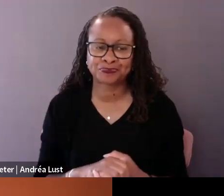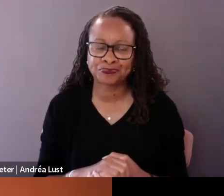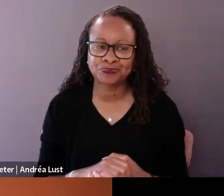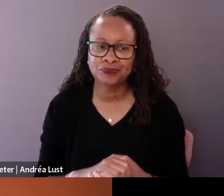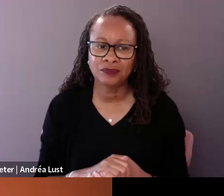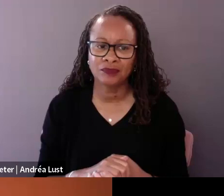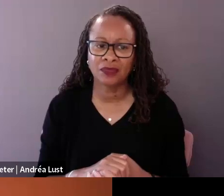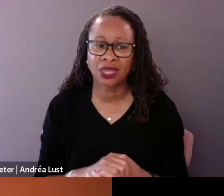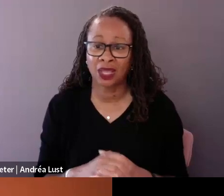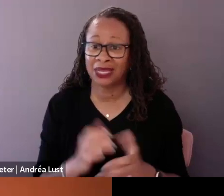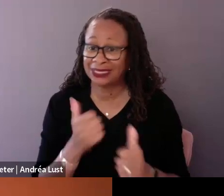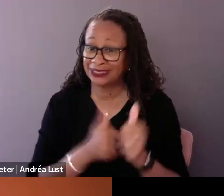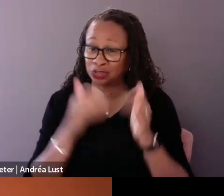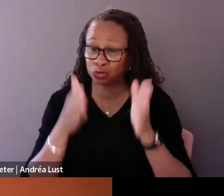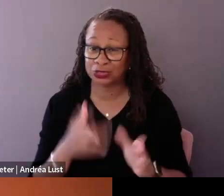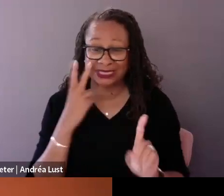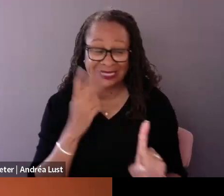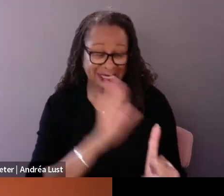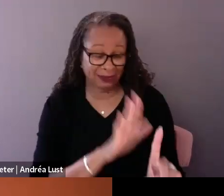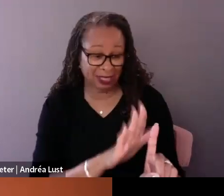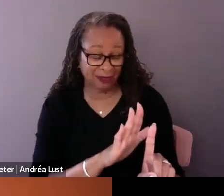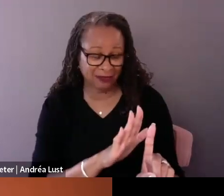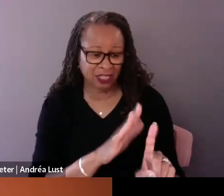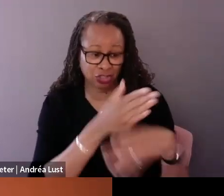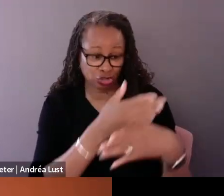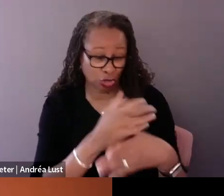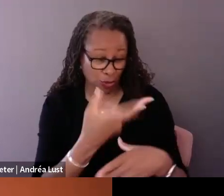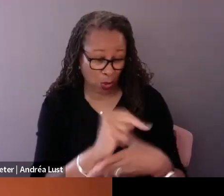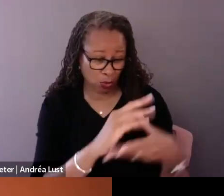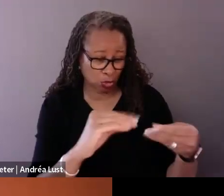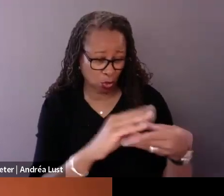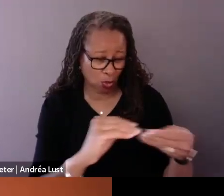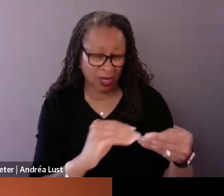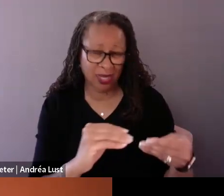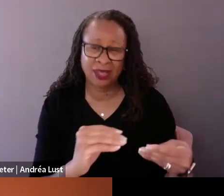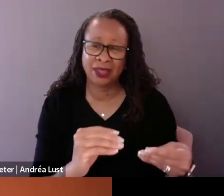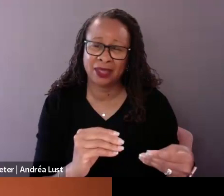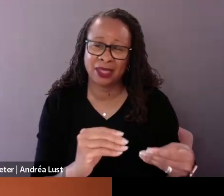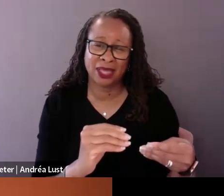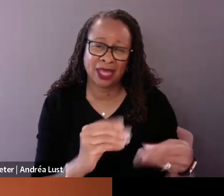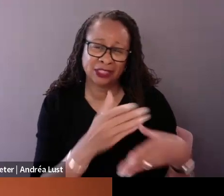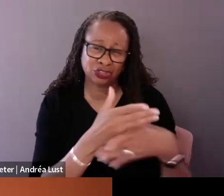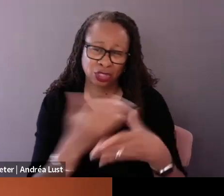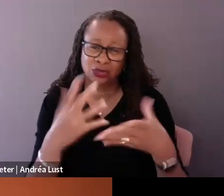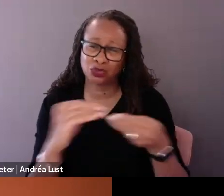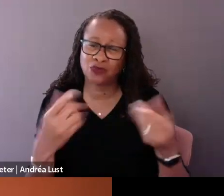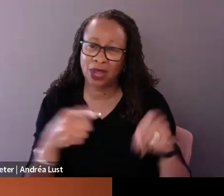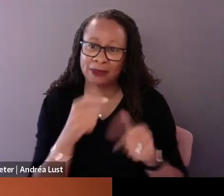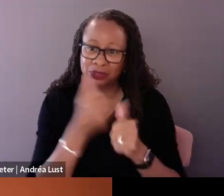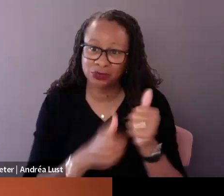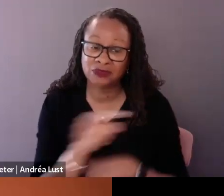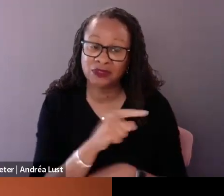they're seeing themselves tell their own story and tell the story of what happened to them,